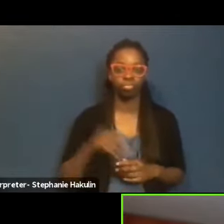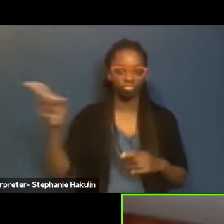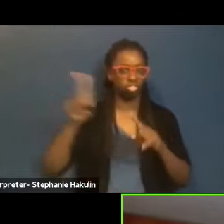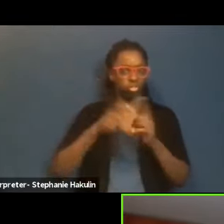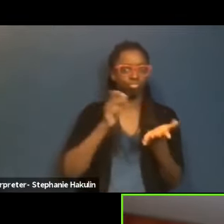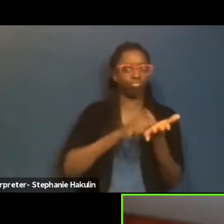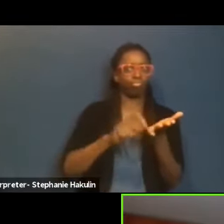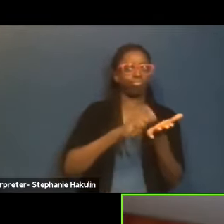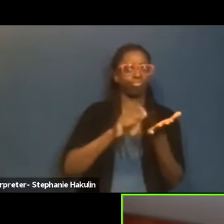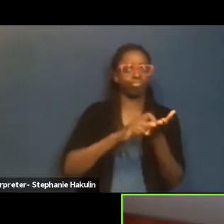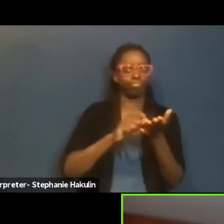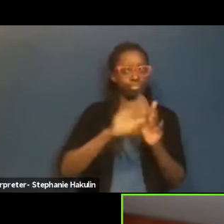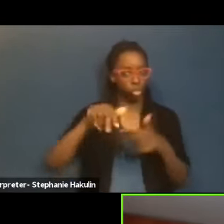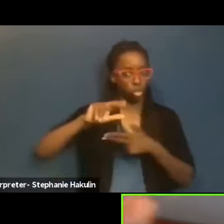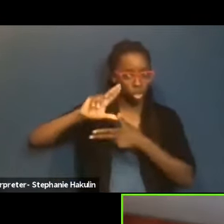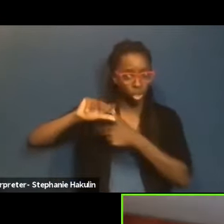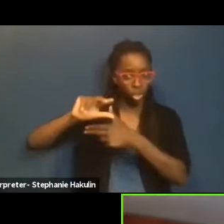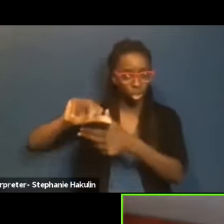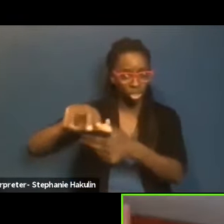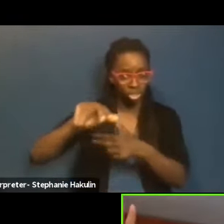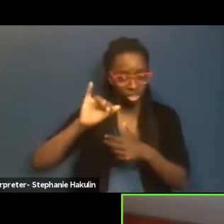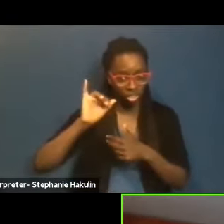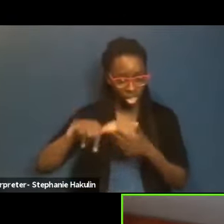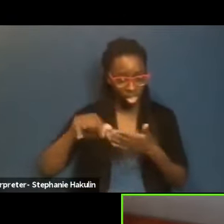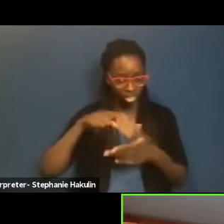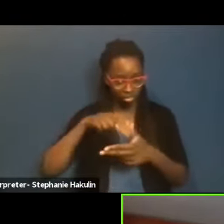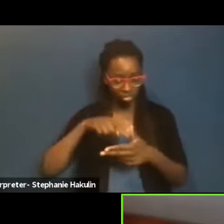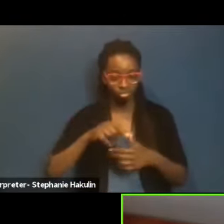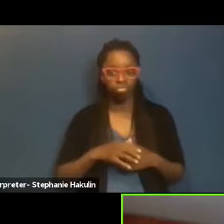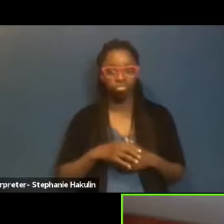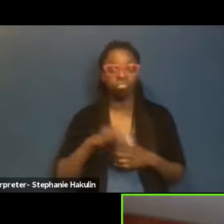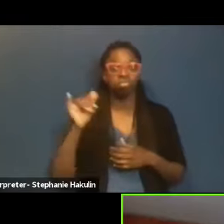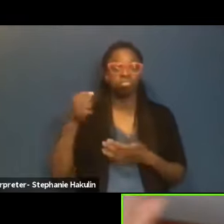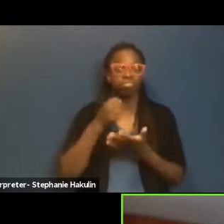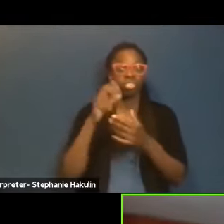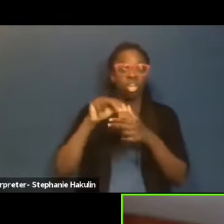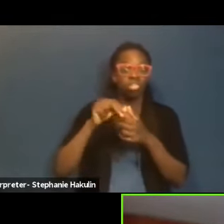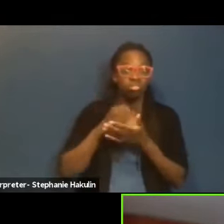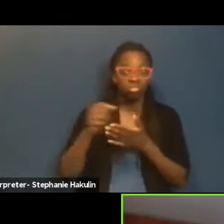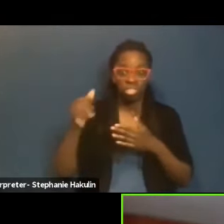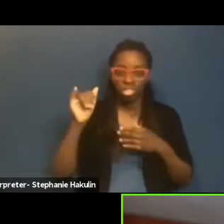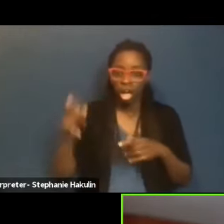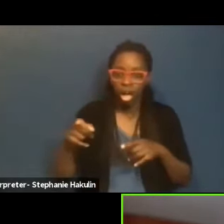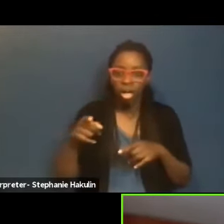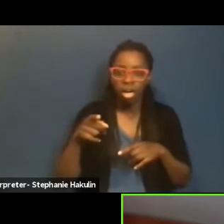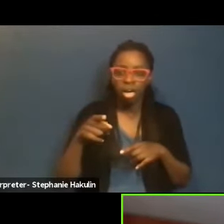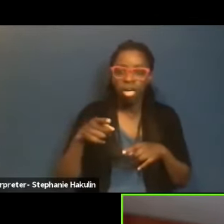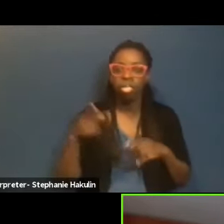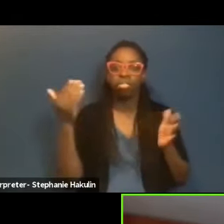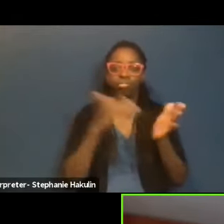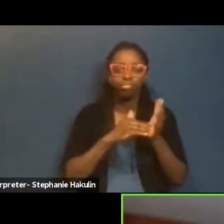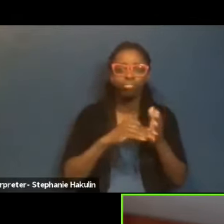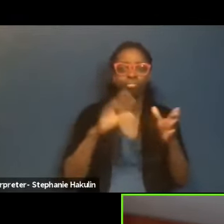read two parts of this poem. It's a really long piece. It's about 20 minutes. It's in 9 parts.